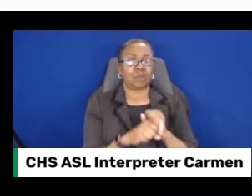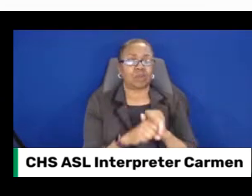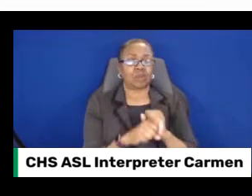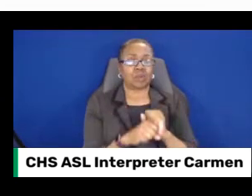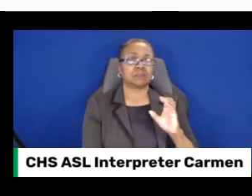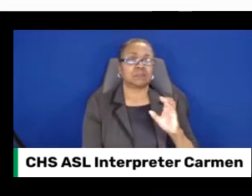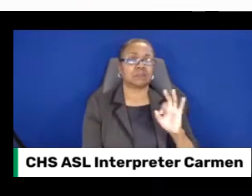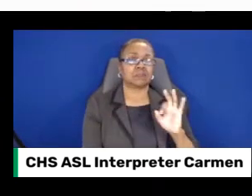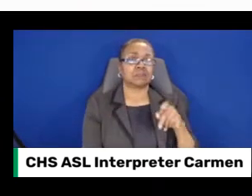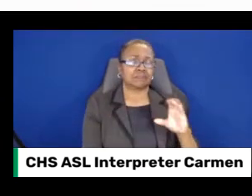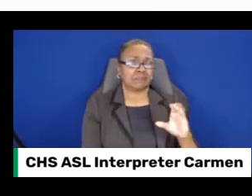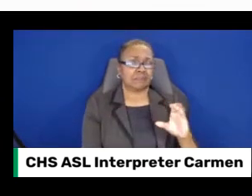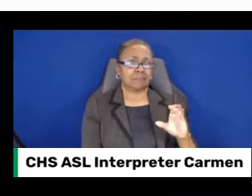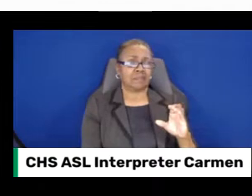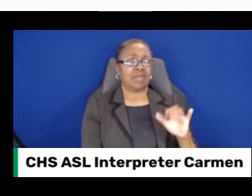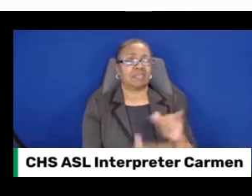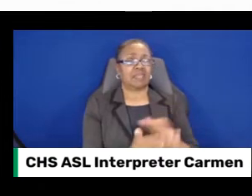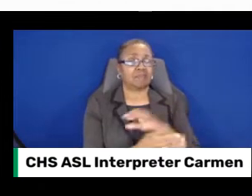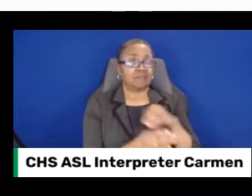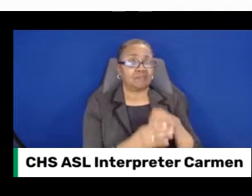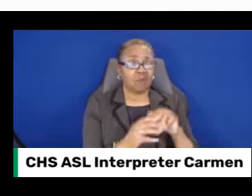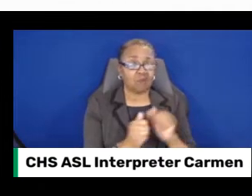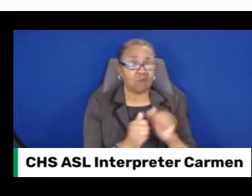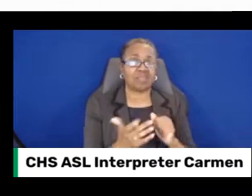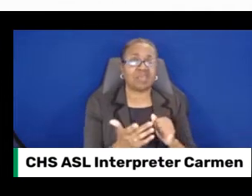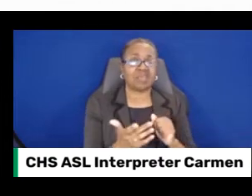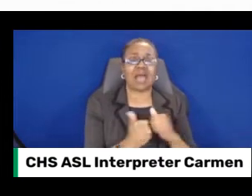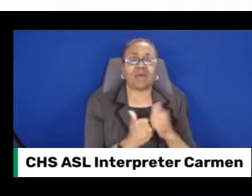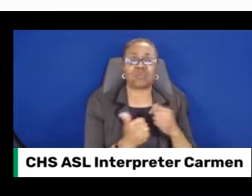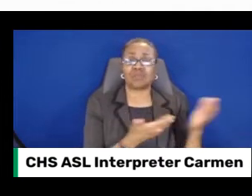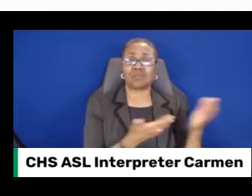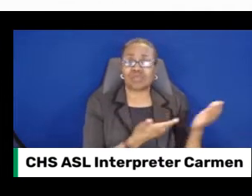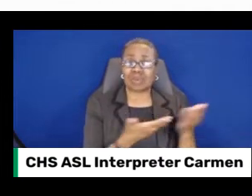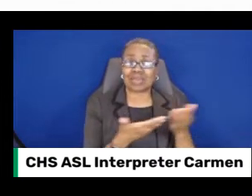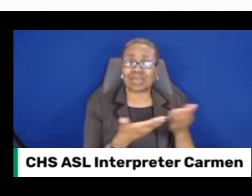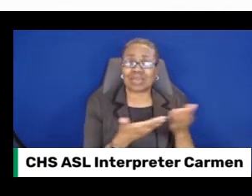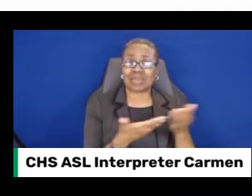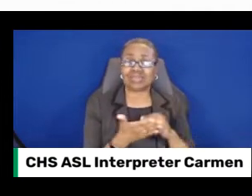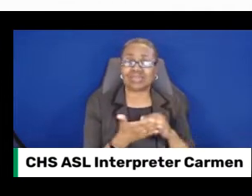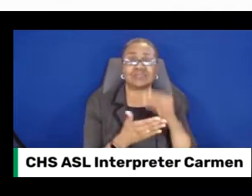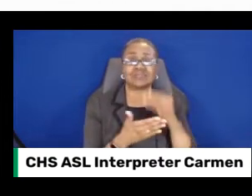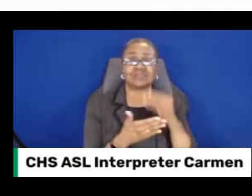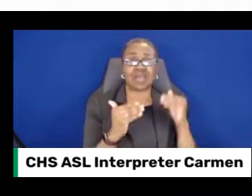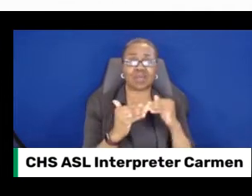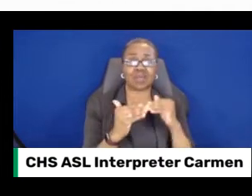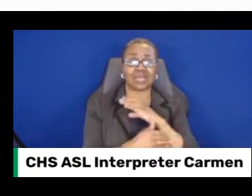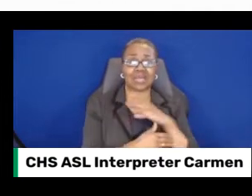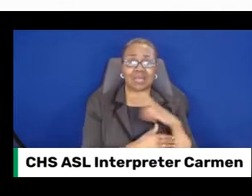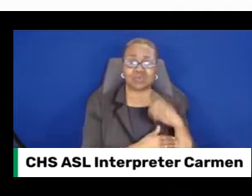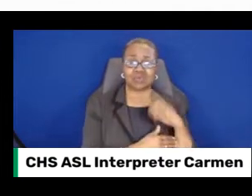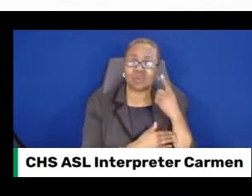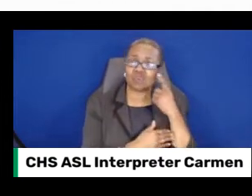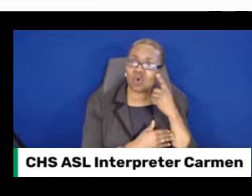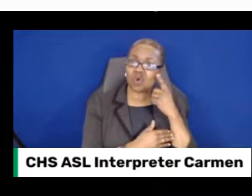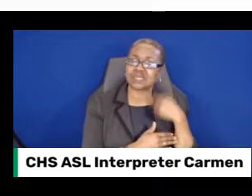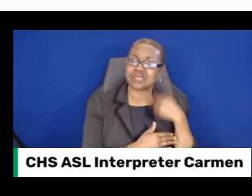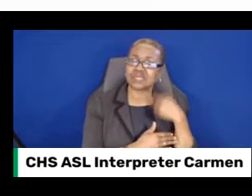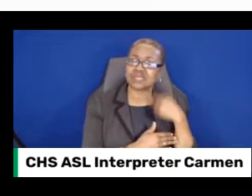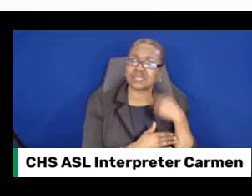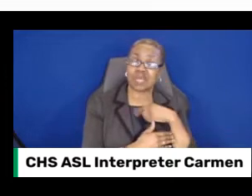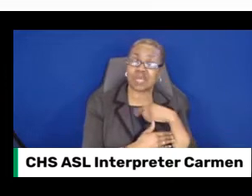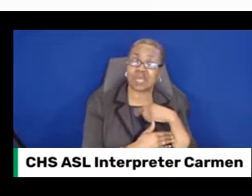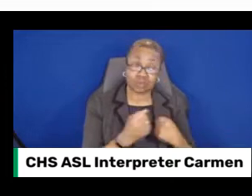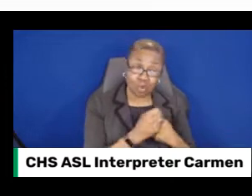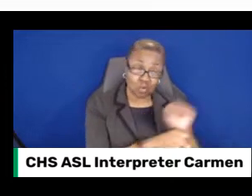Purchasing Program. And how do we bring this to the Food Equity Council Forum to say, we're supporting you in this work, we'll bring partners to